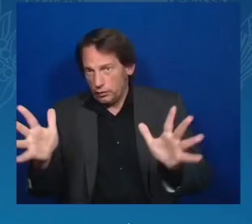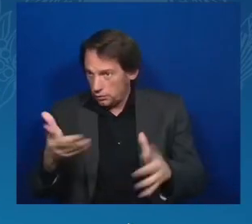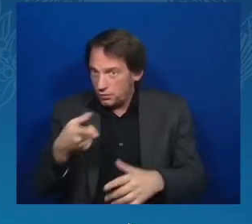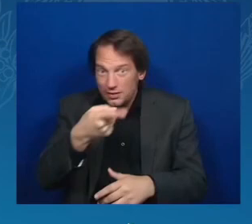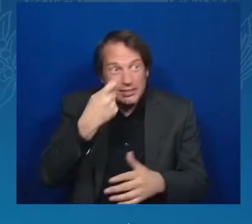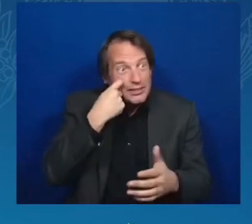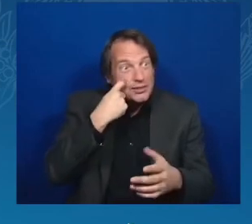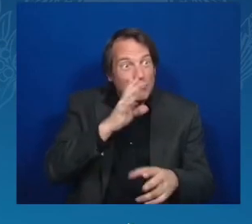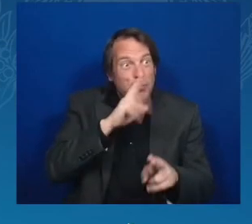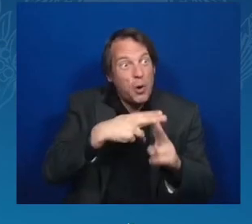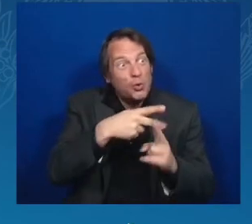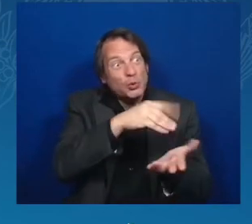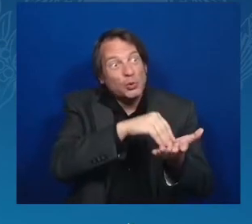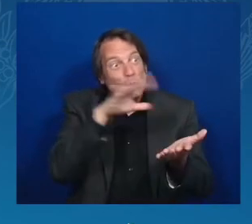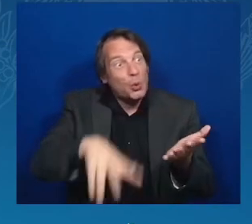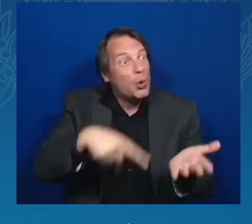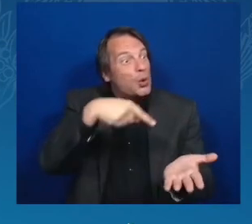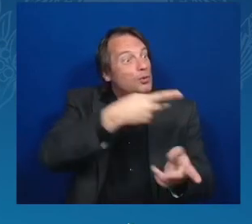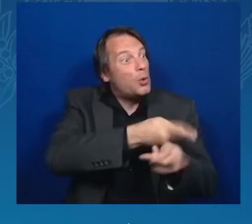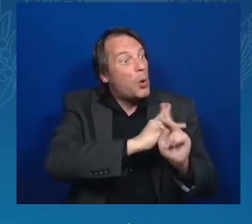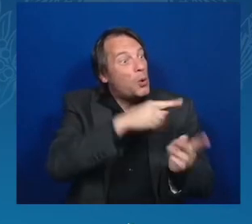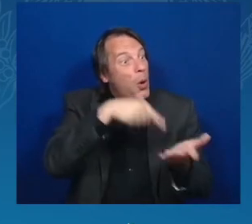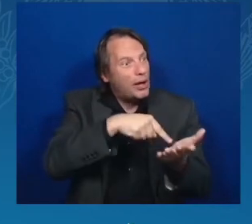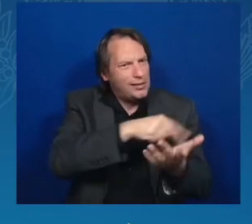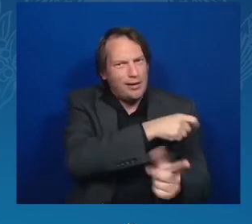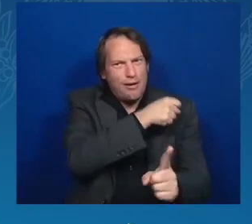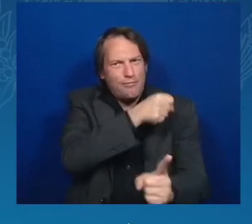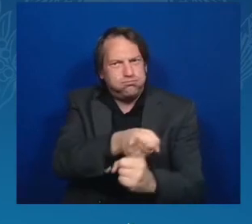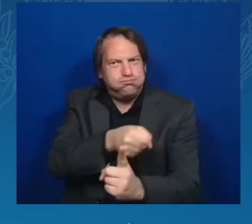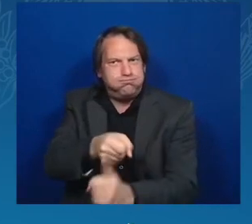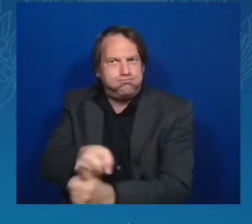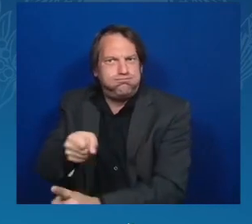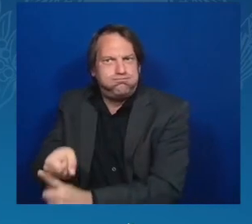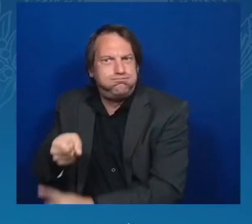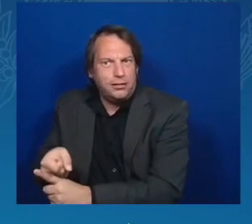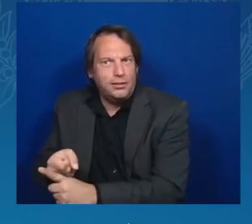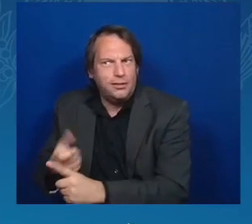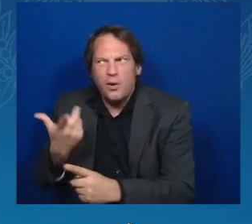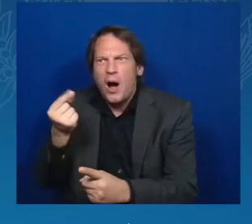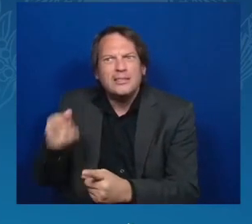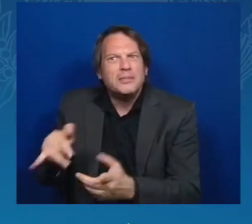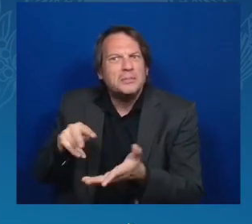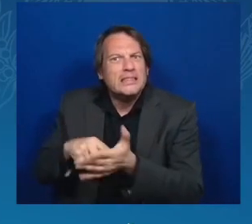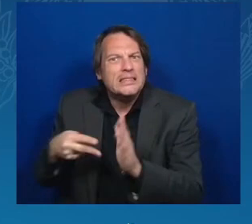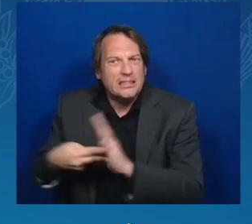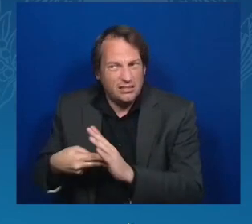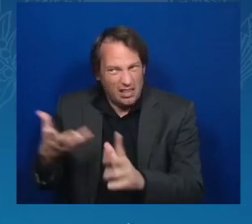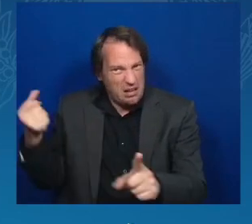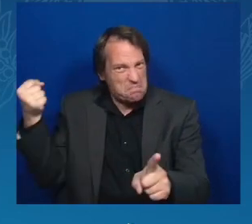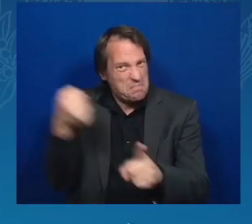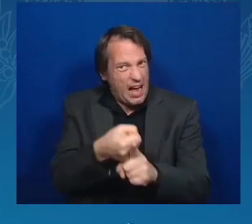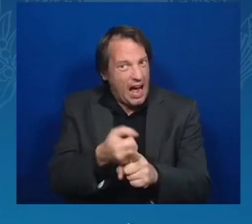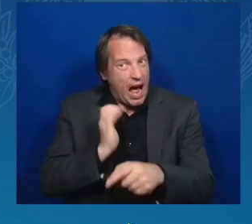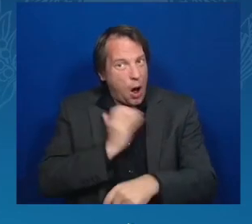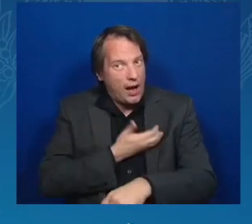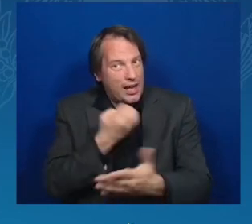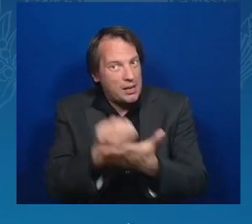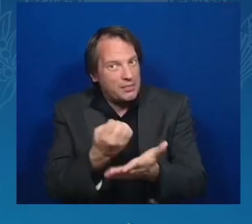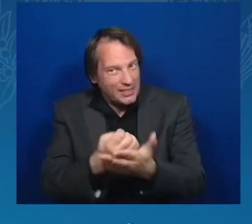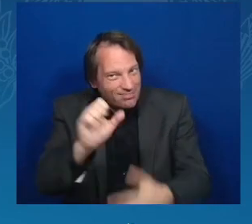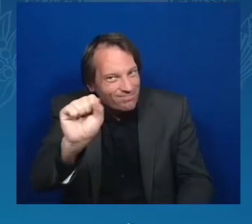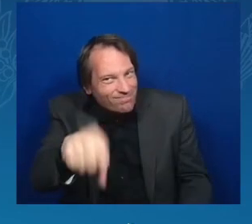and the effect, it has an effect upon our economy, individuals buying houses, access